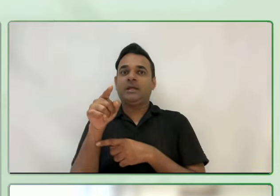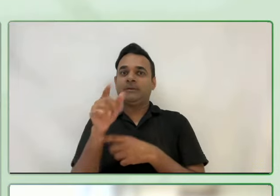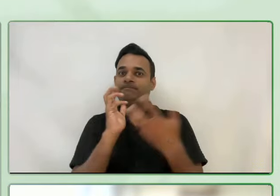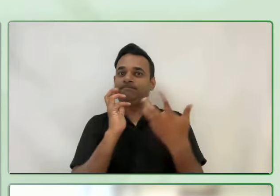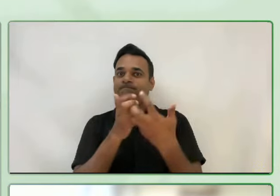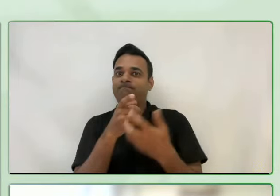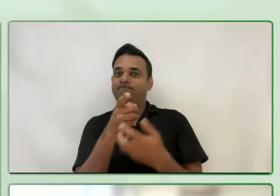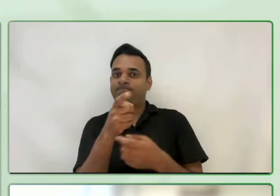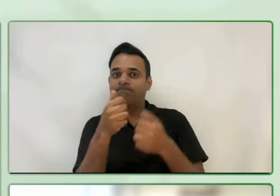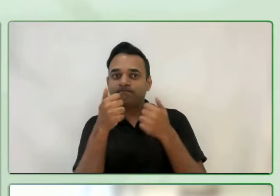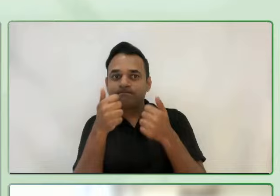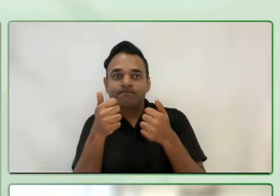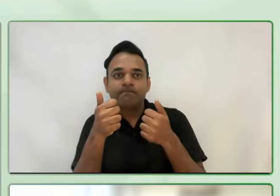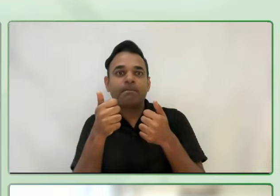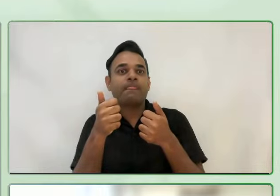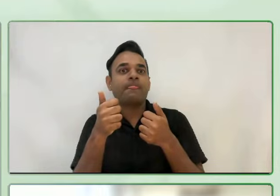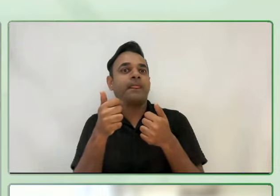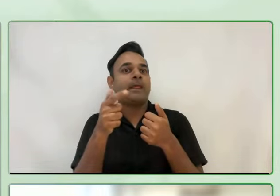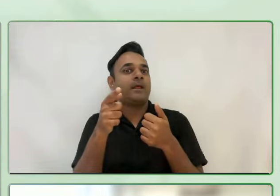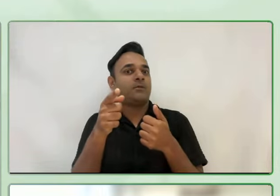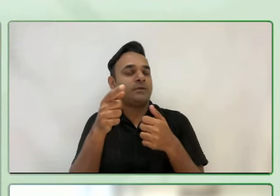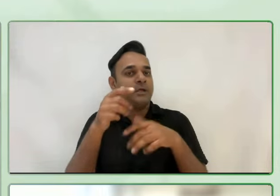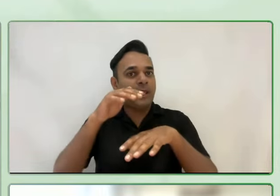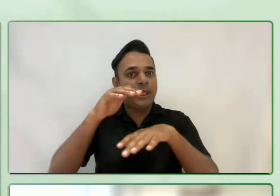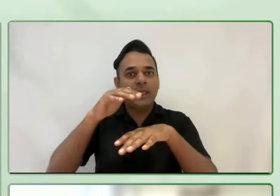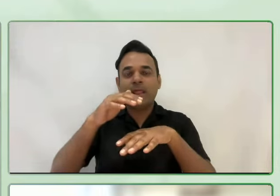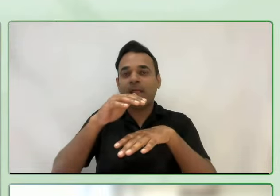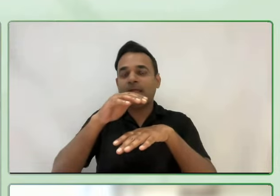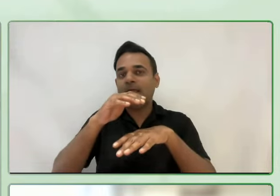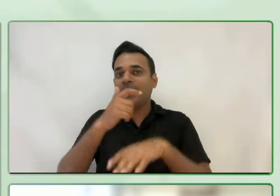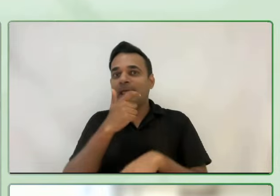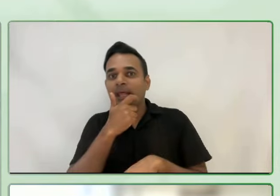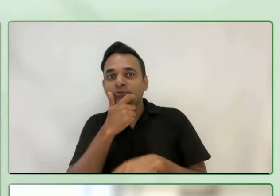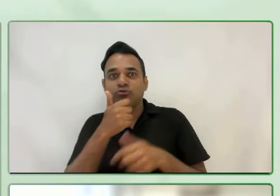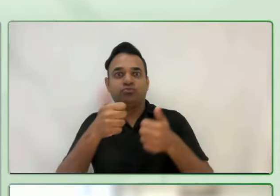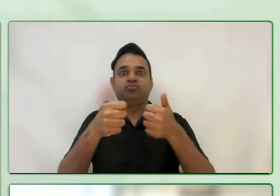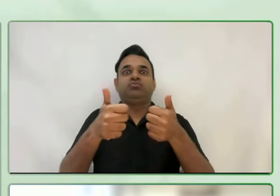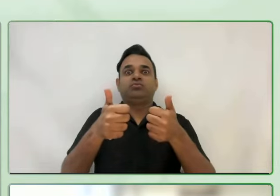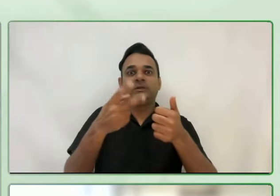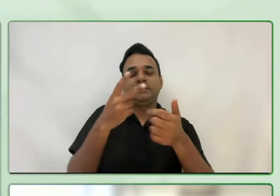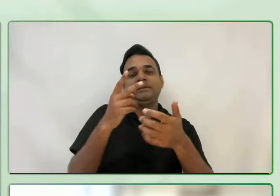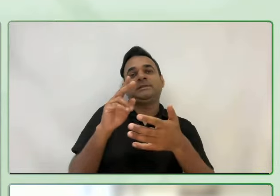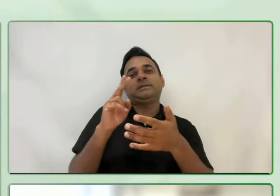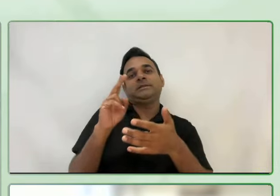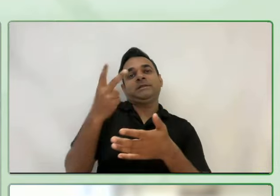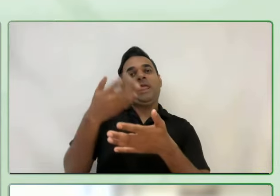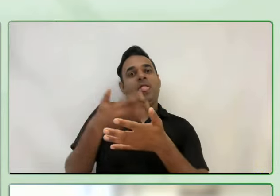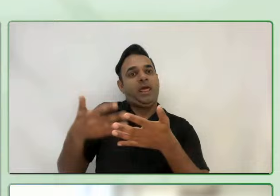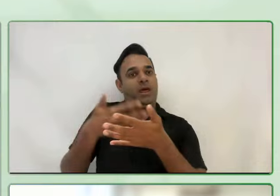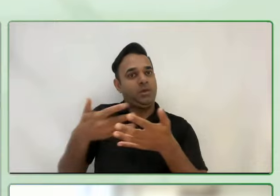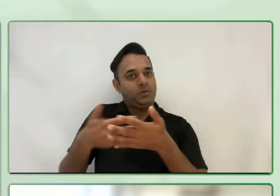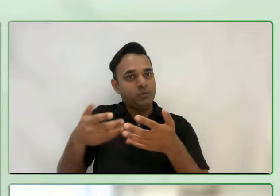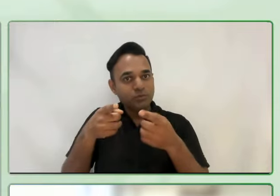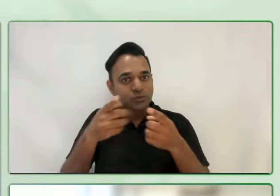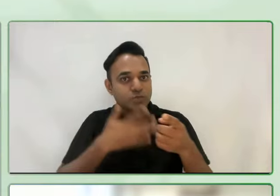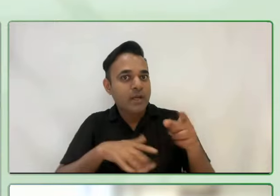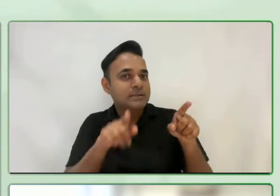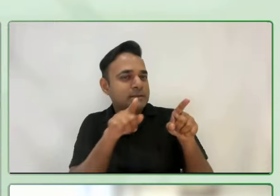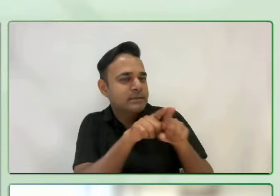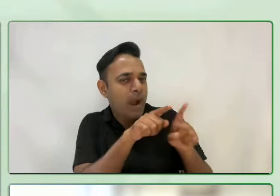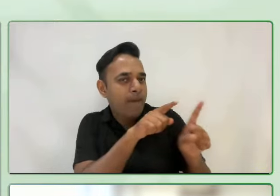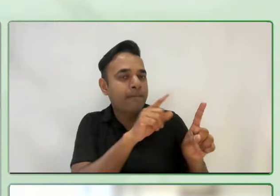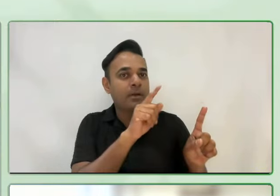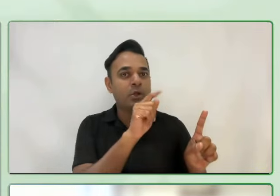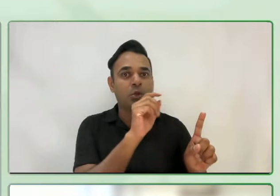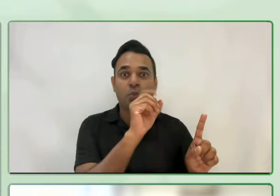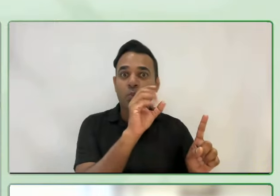And assistive technology is not a medical treatment. It is a solution that enhances job performance.